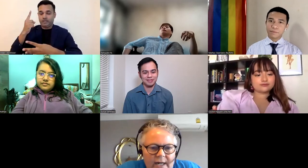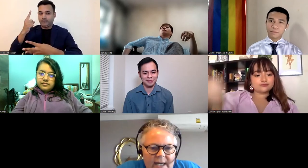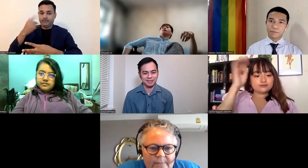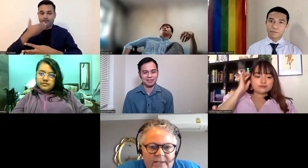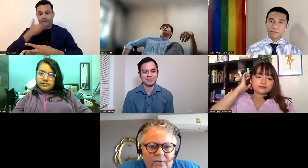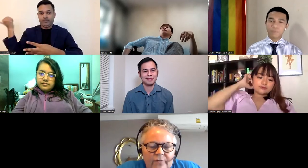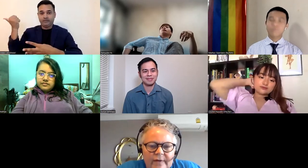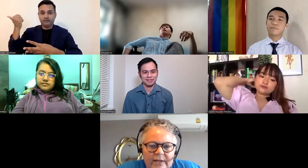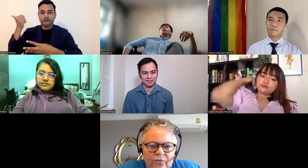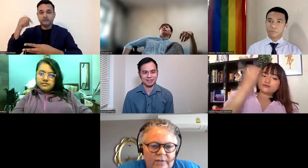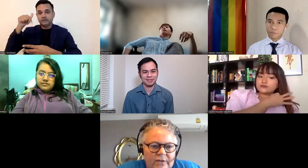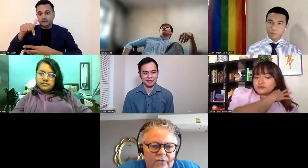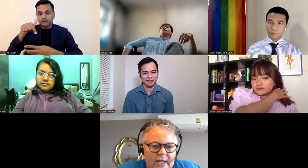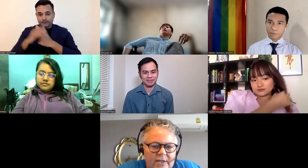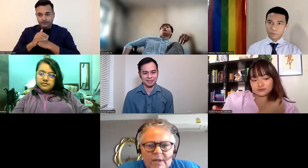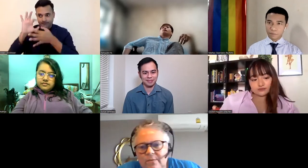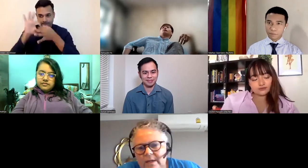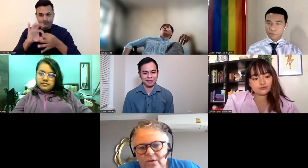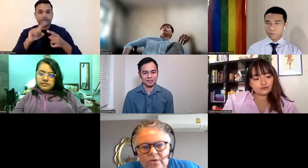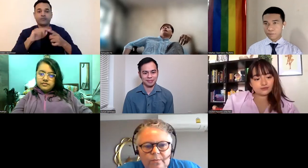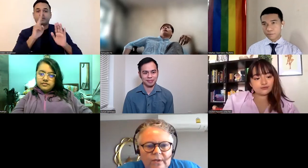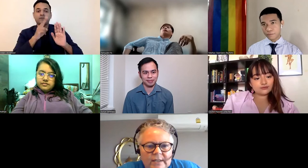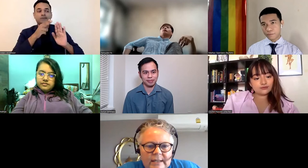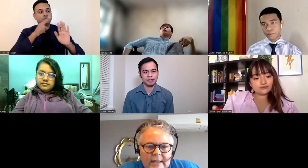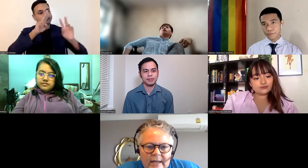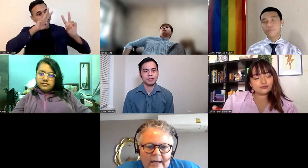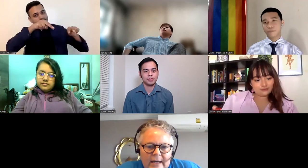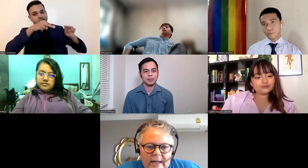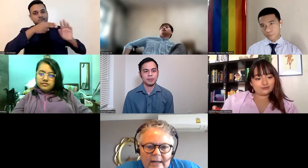other aspects of inclusive education. Maybe we can touch upon it.